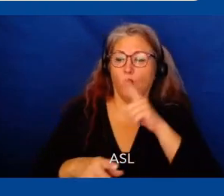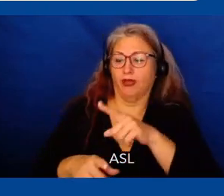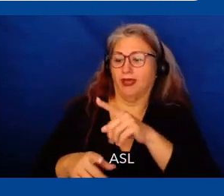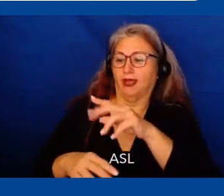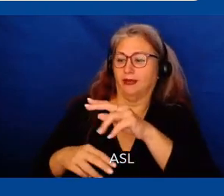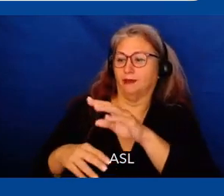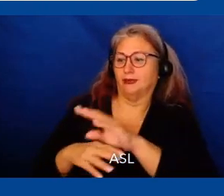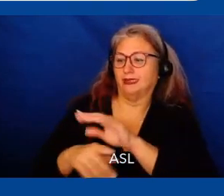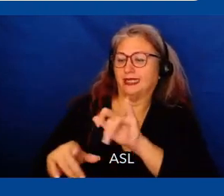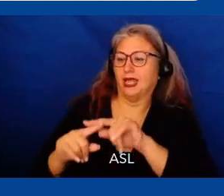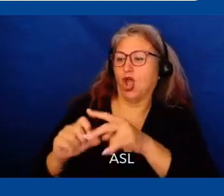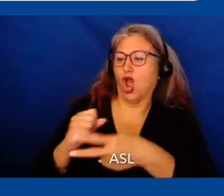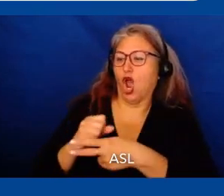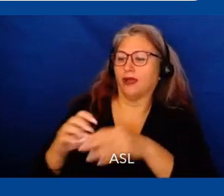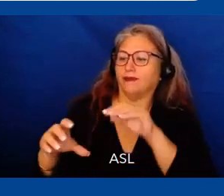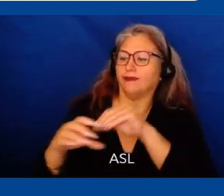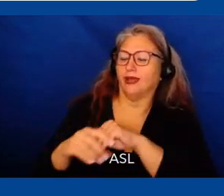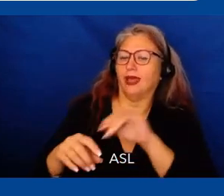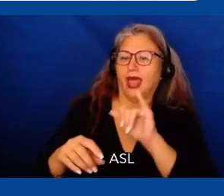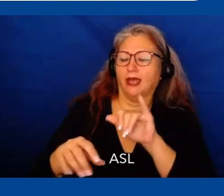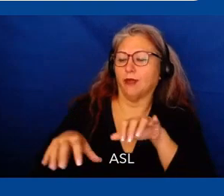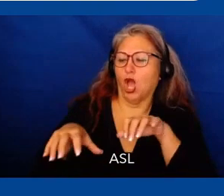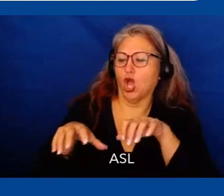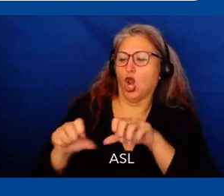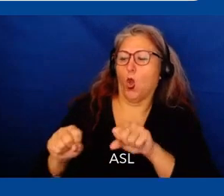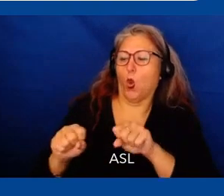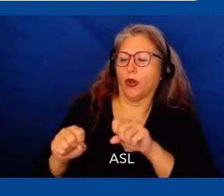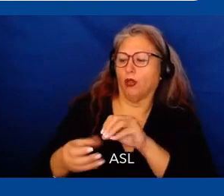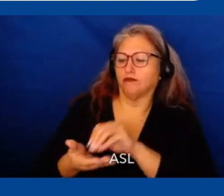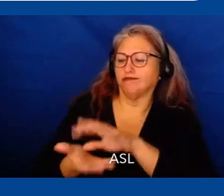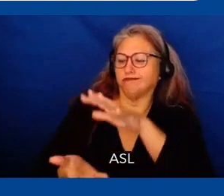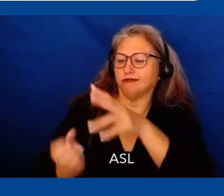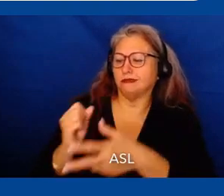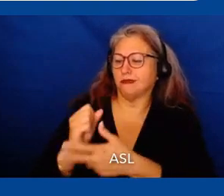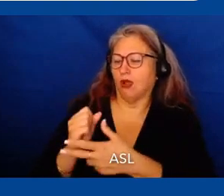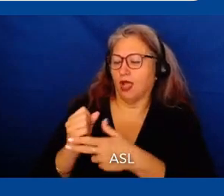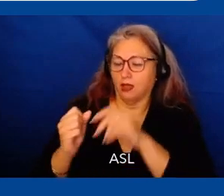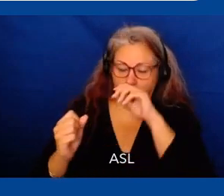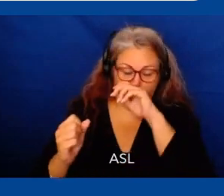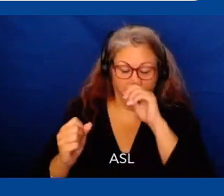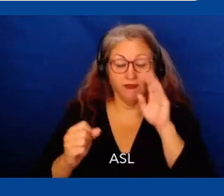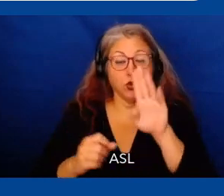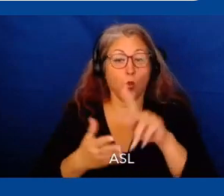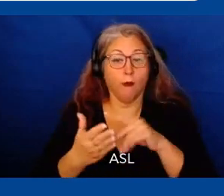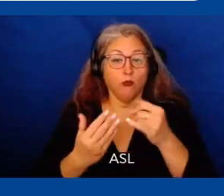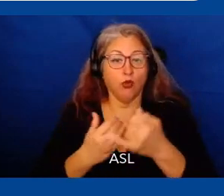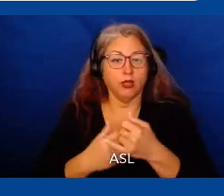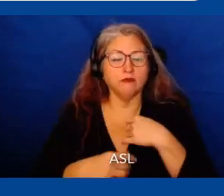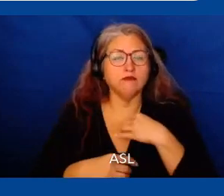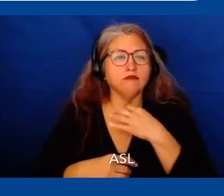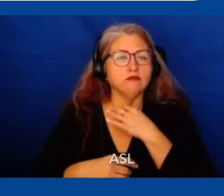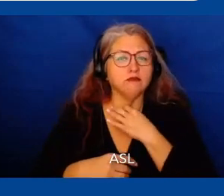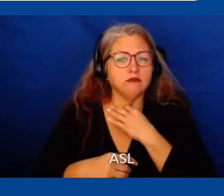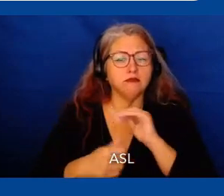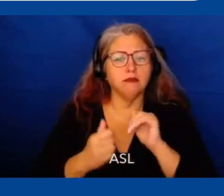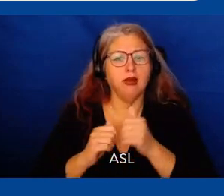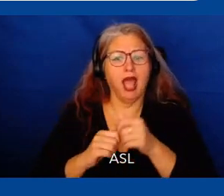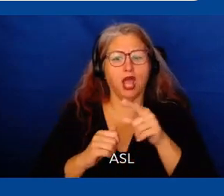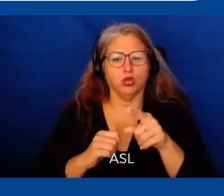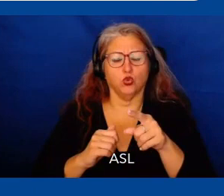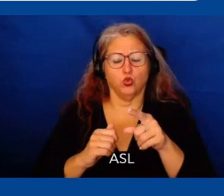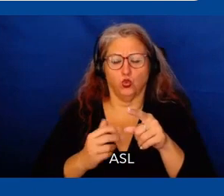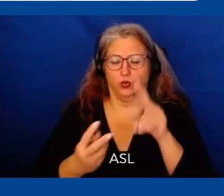it's like an archive, a kind of a colonial archive. And in your project, I wonder if you could talk a little bit about how you held those